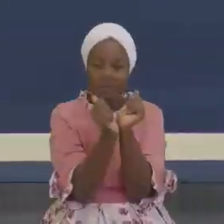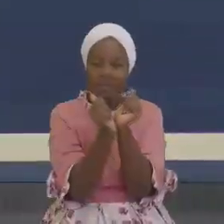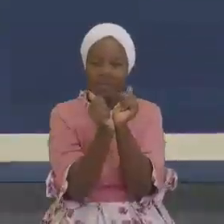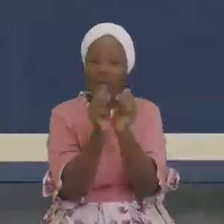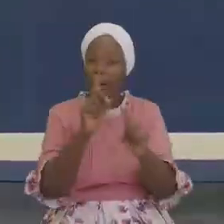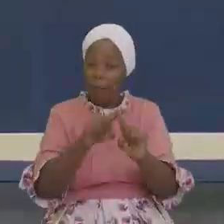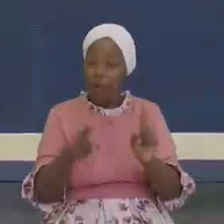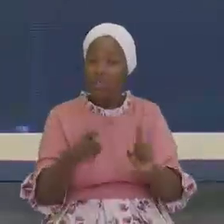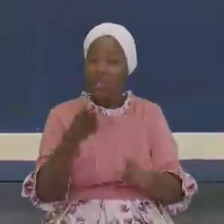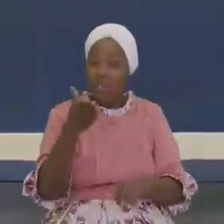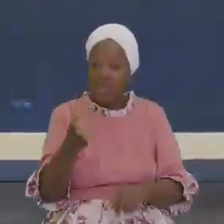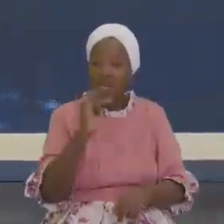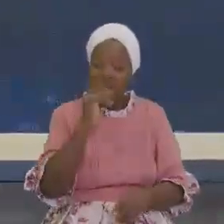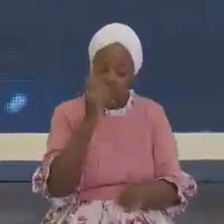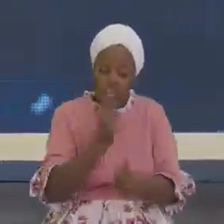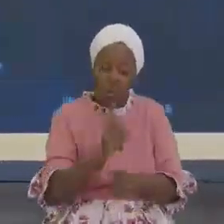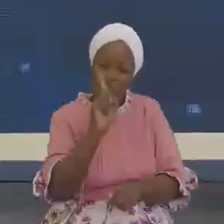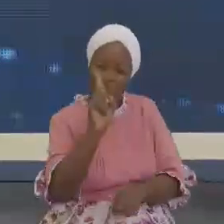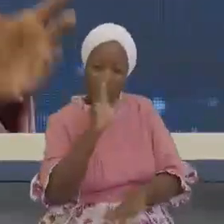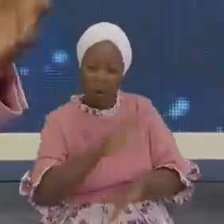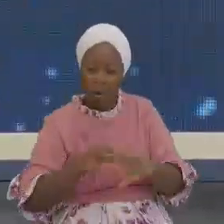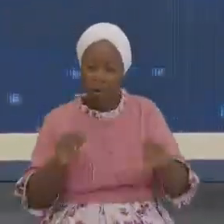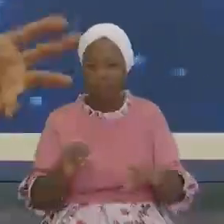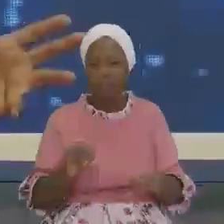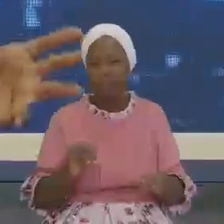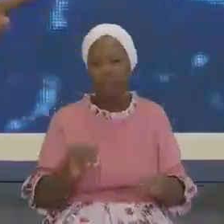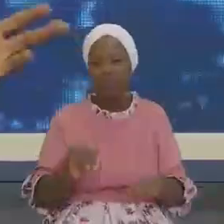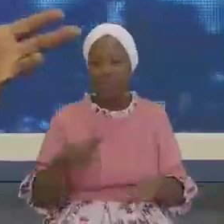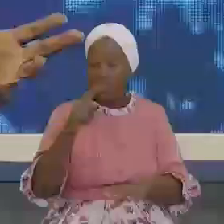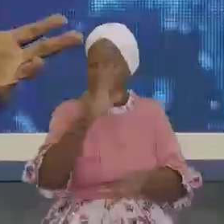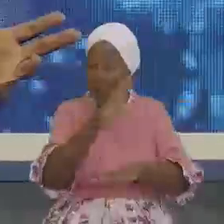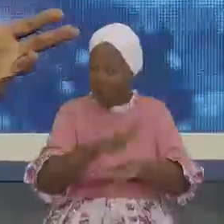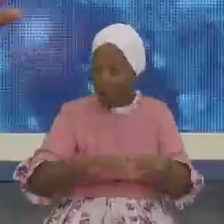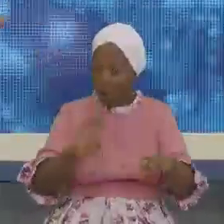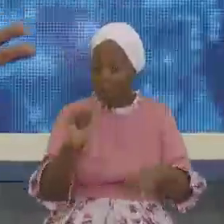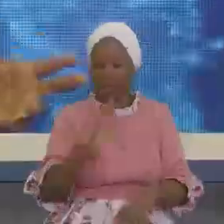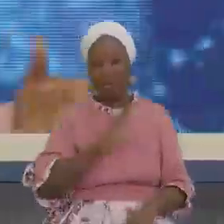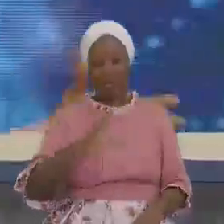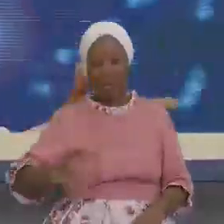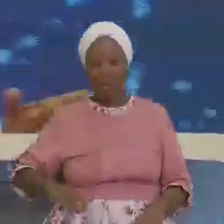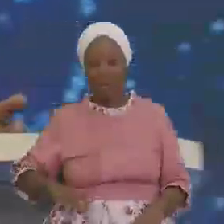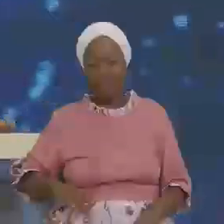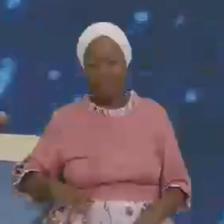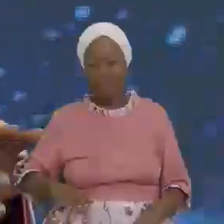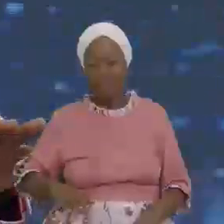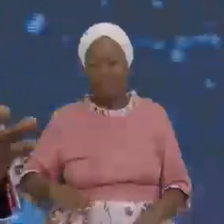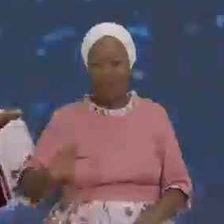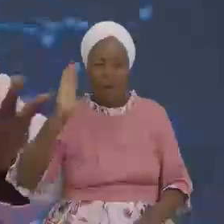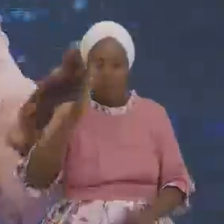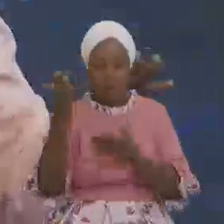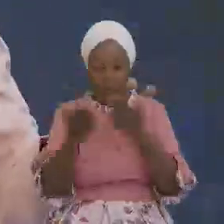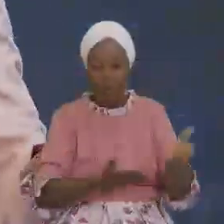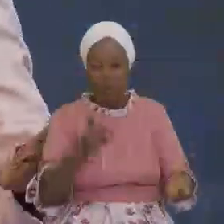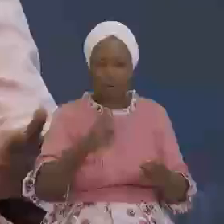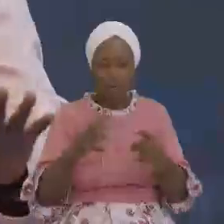is just one call. The call by Christ will bring you to the